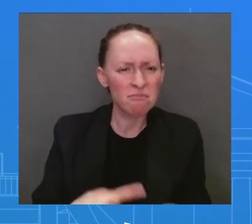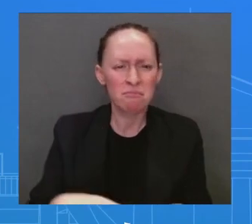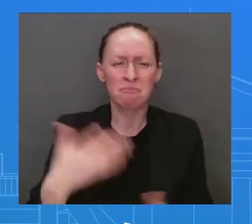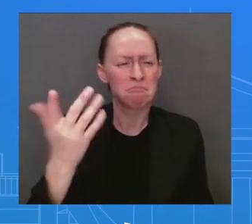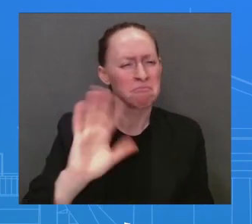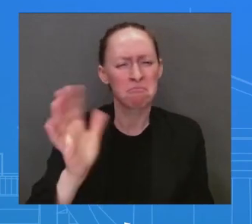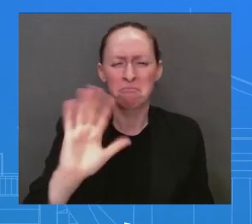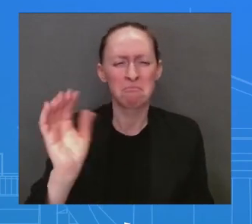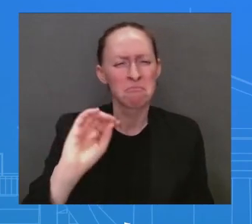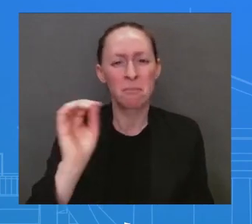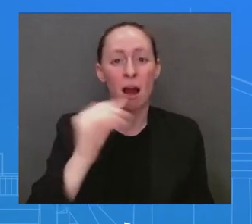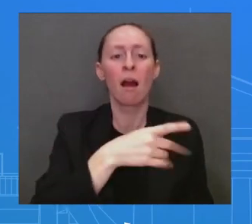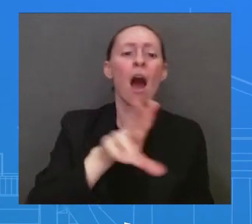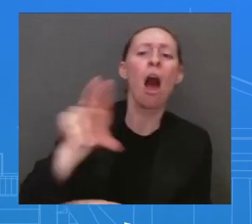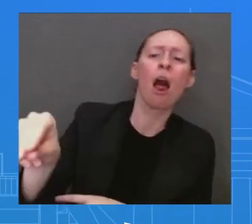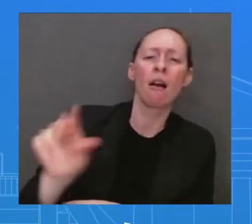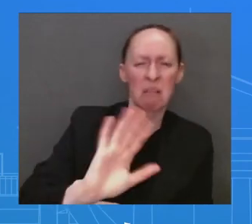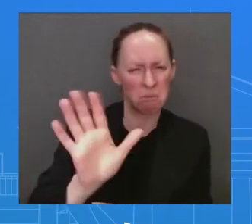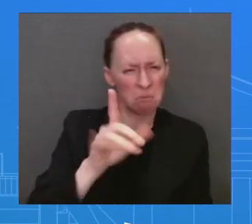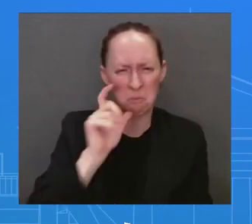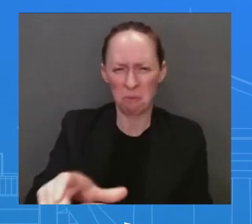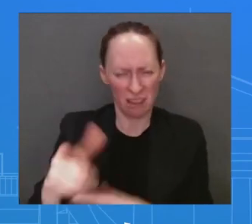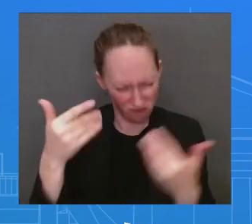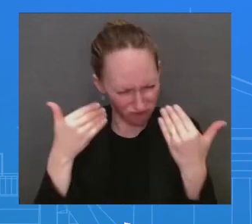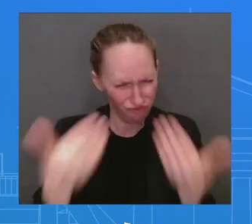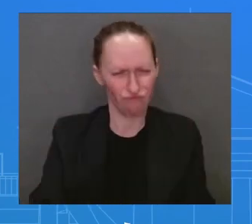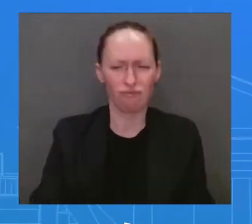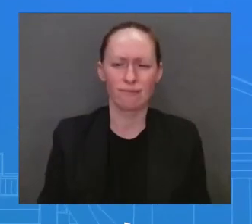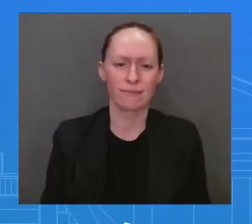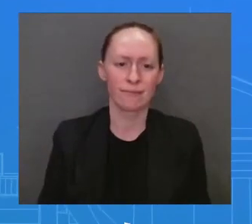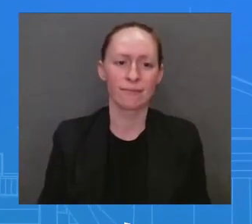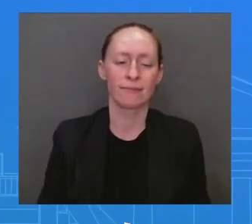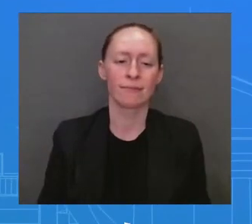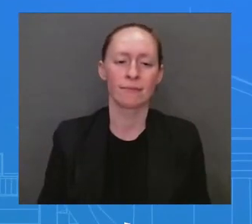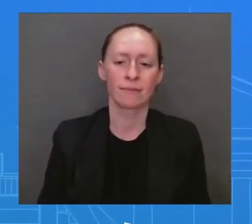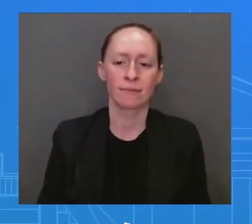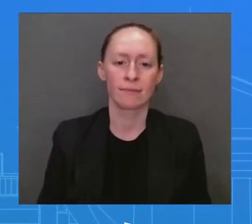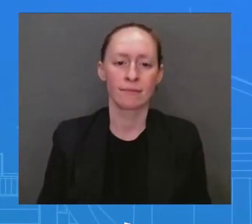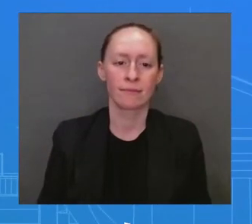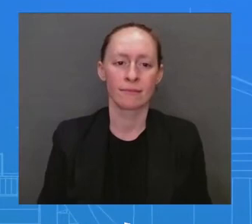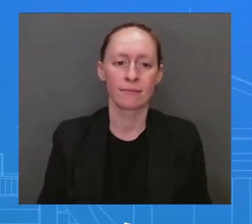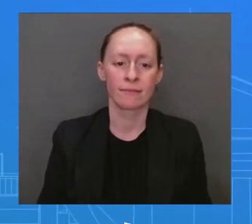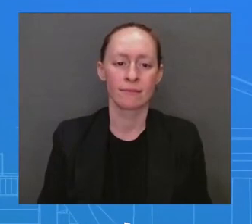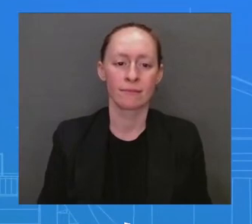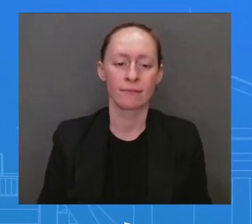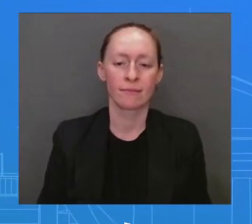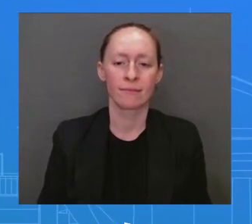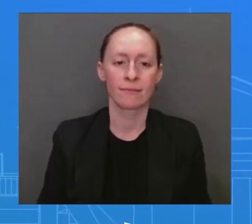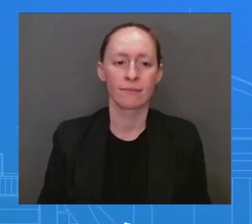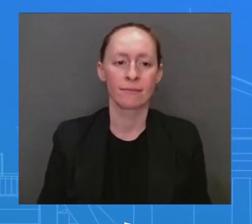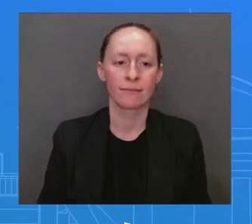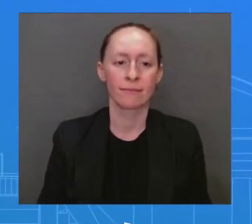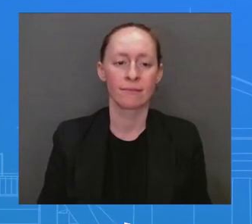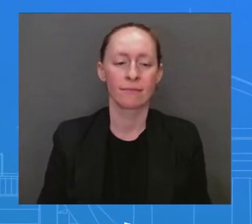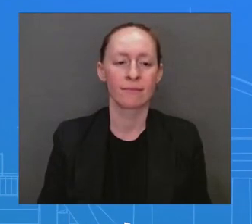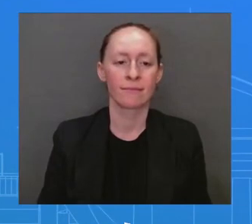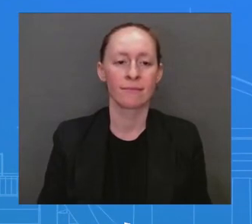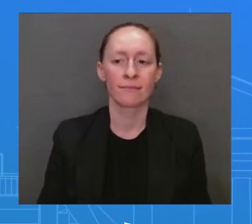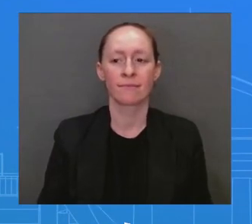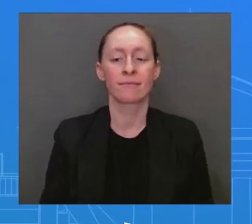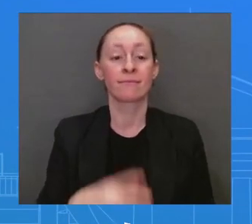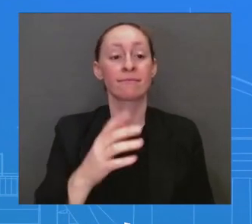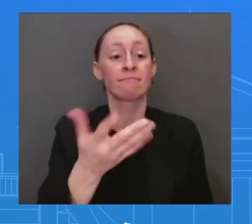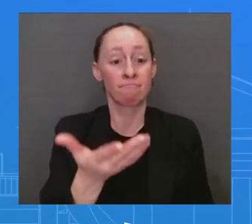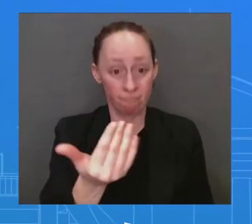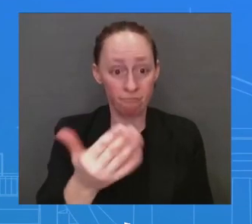it through. Does the president have any reaction to the reporting that Congressman Dean Phillips is going to be seeking the